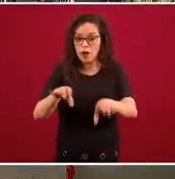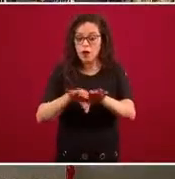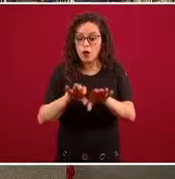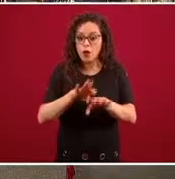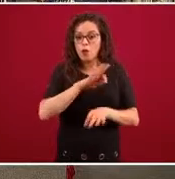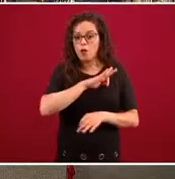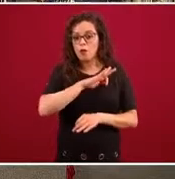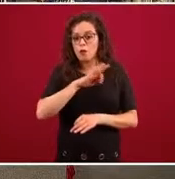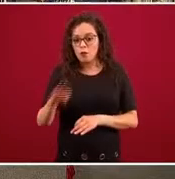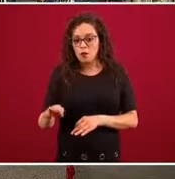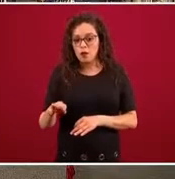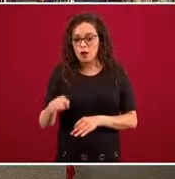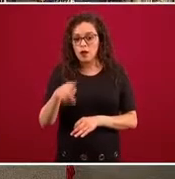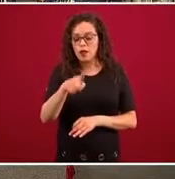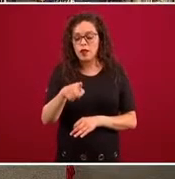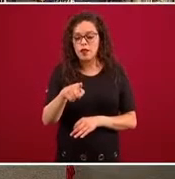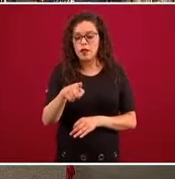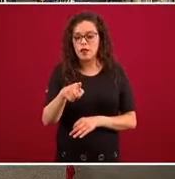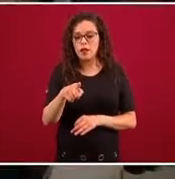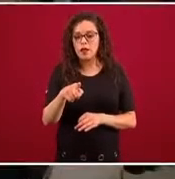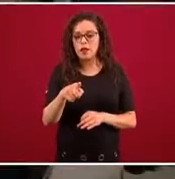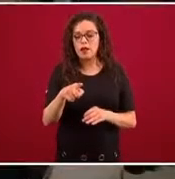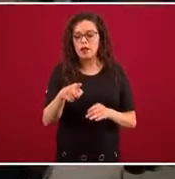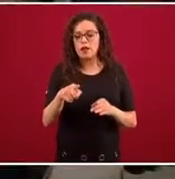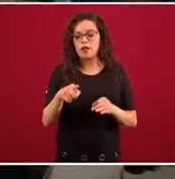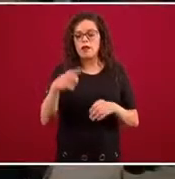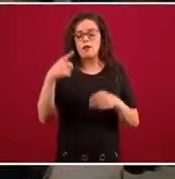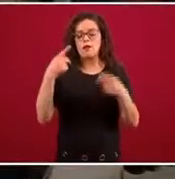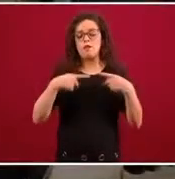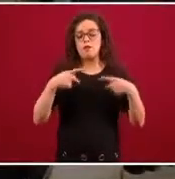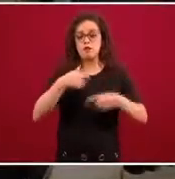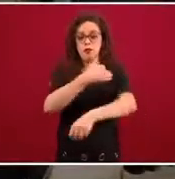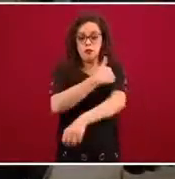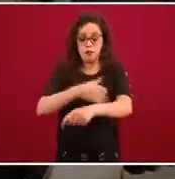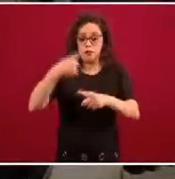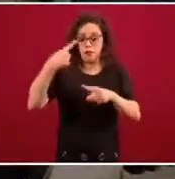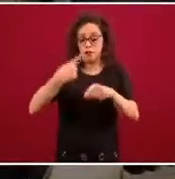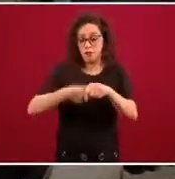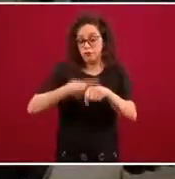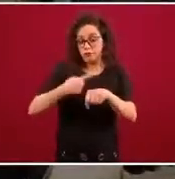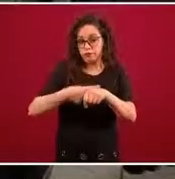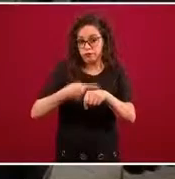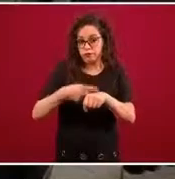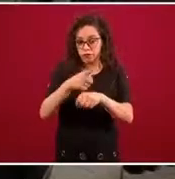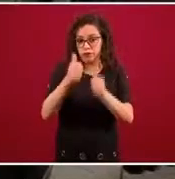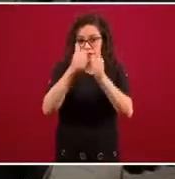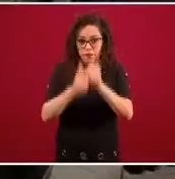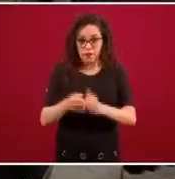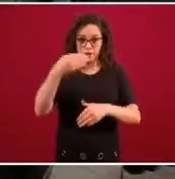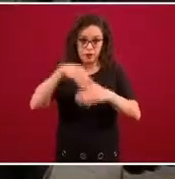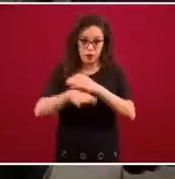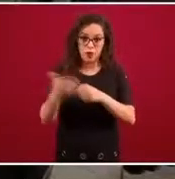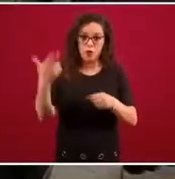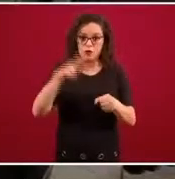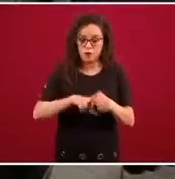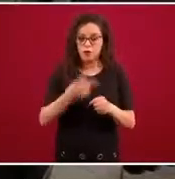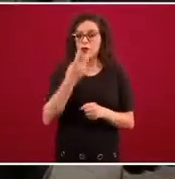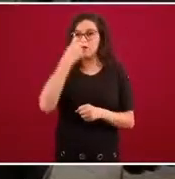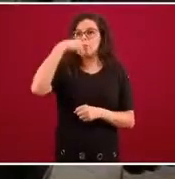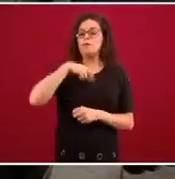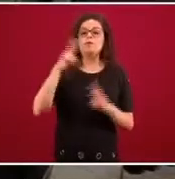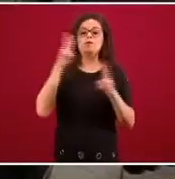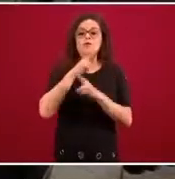say goodbye in any way to the hospitalized relatives who are in critical condition, who